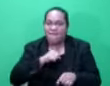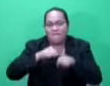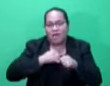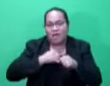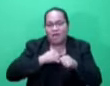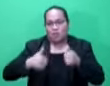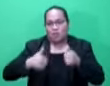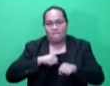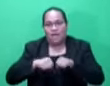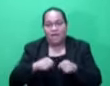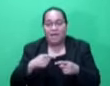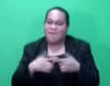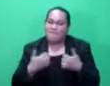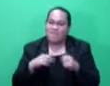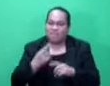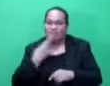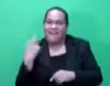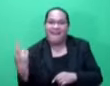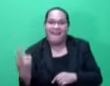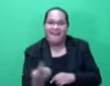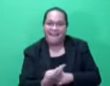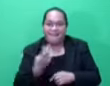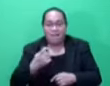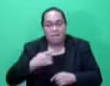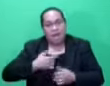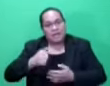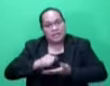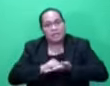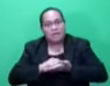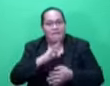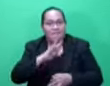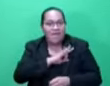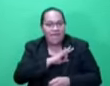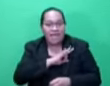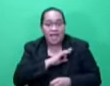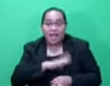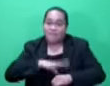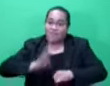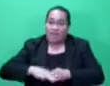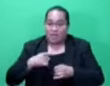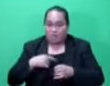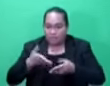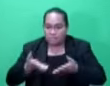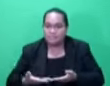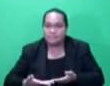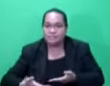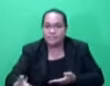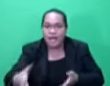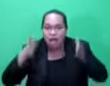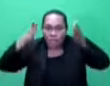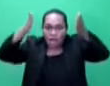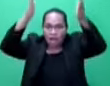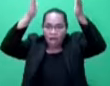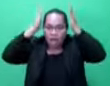fight. I have finished the race. I have kept the faith. Finally, there is laid up for me the crown of